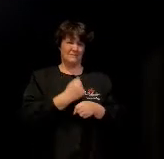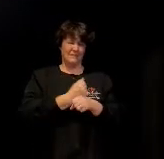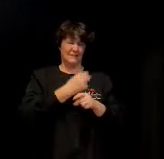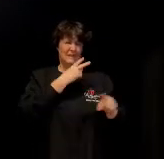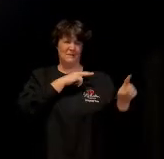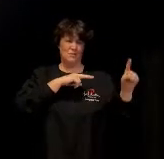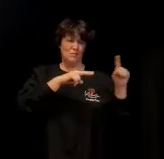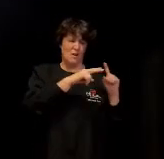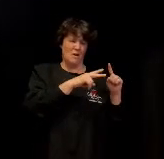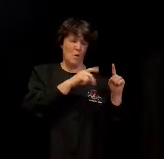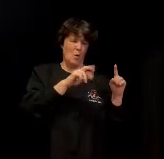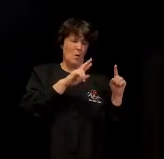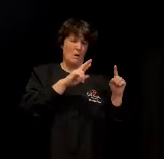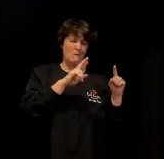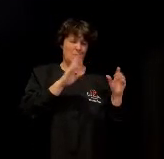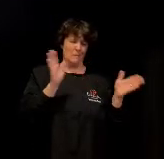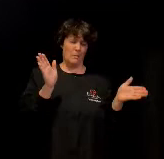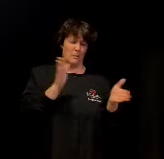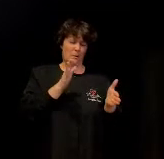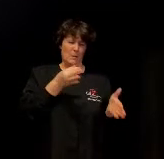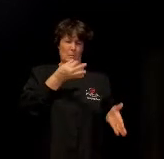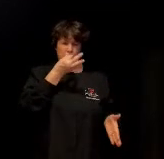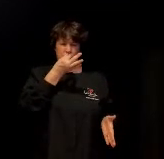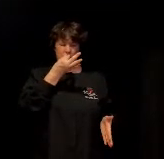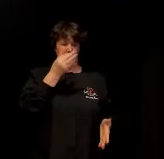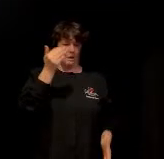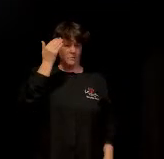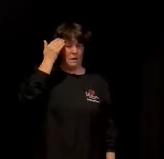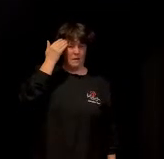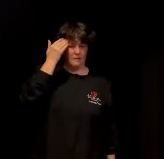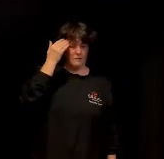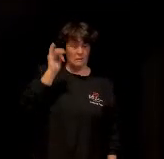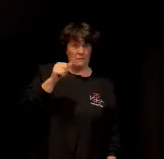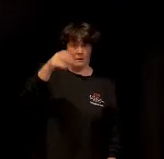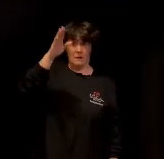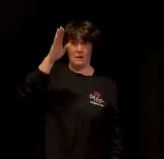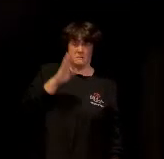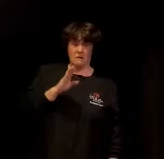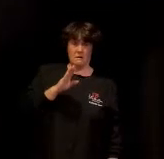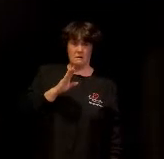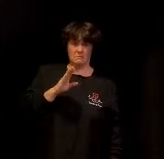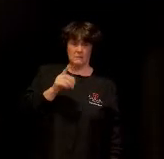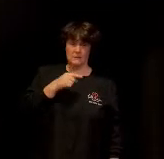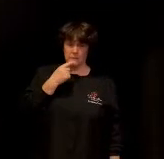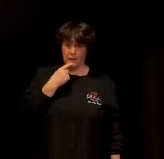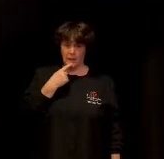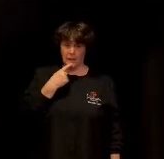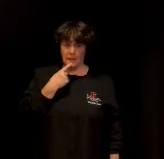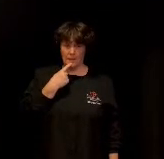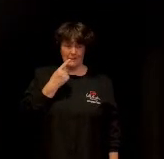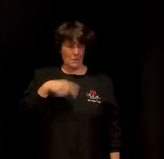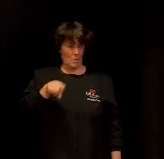of knowledge that God is speaking and we can hear from him.